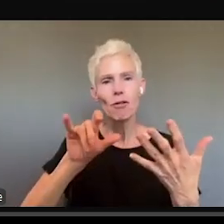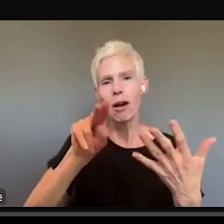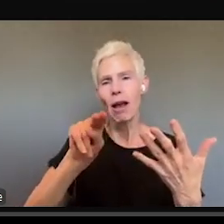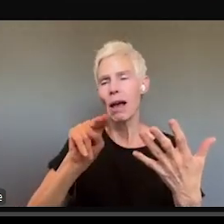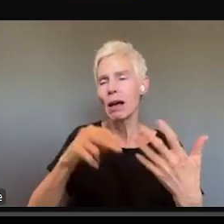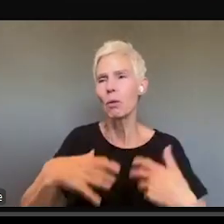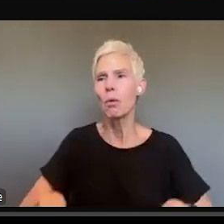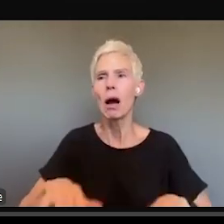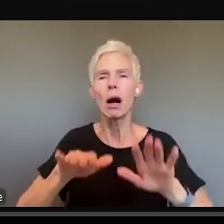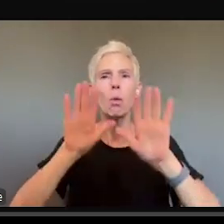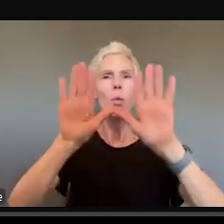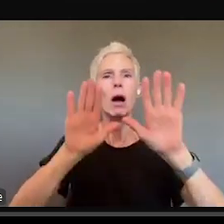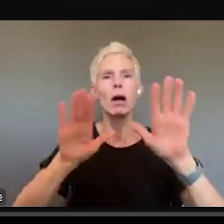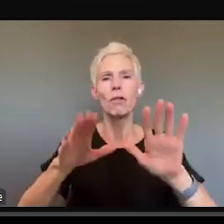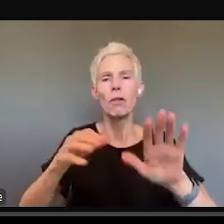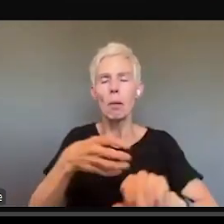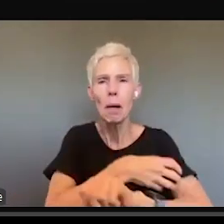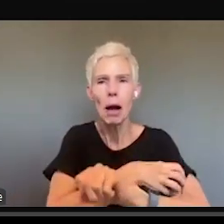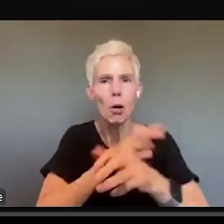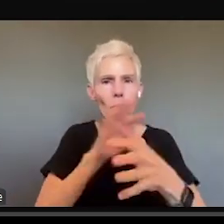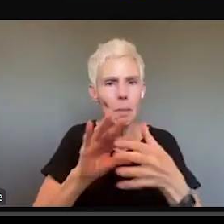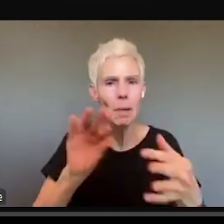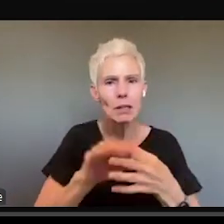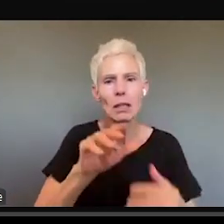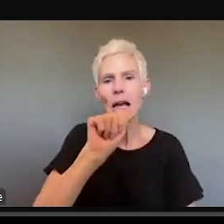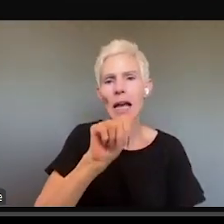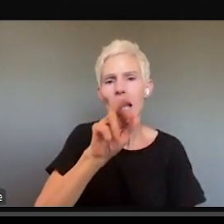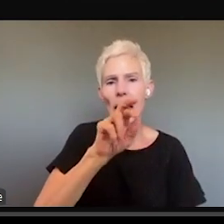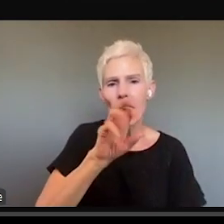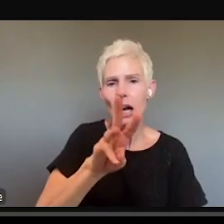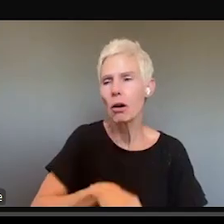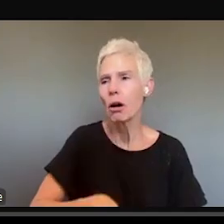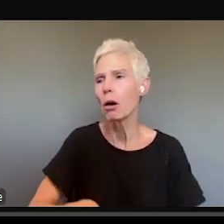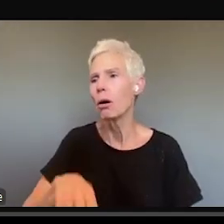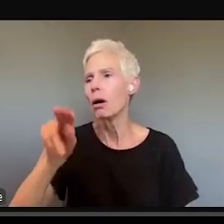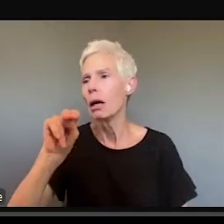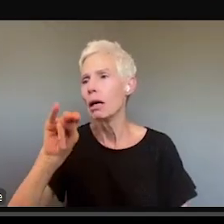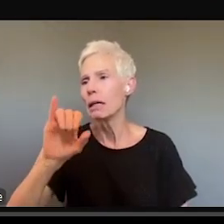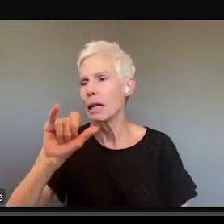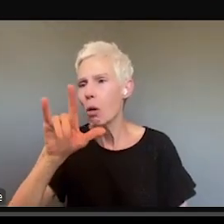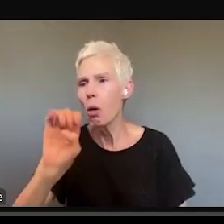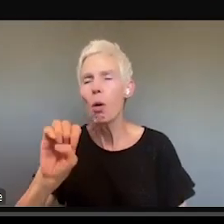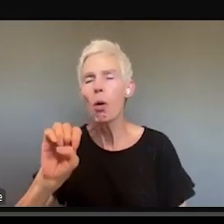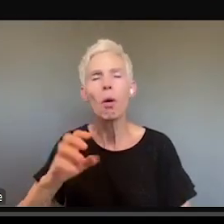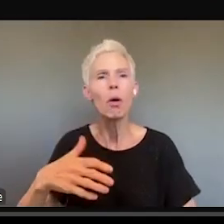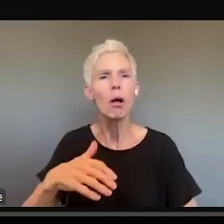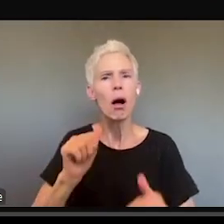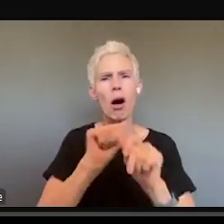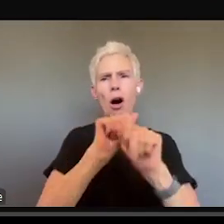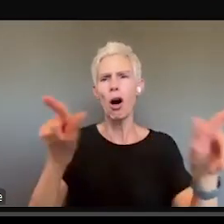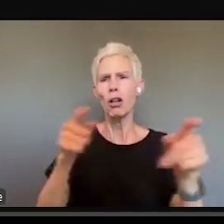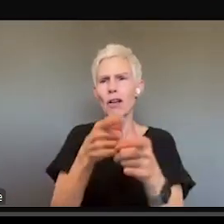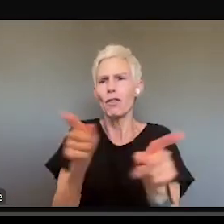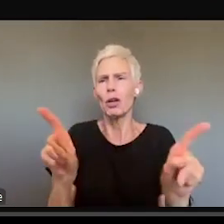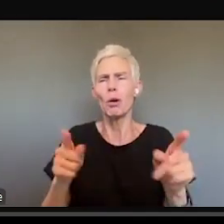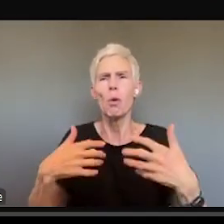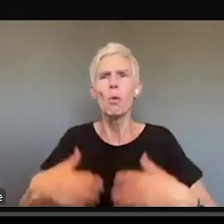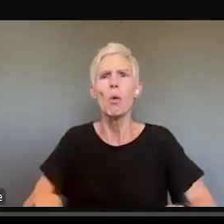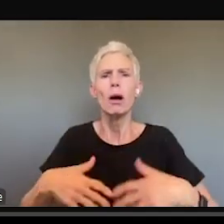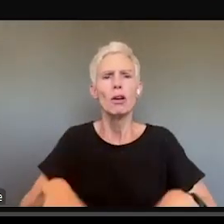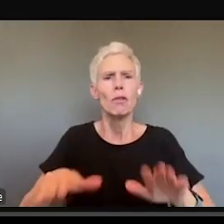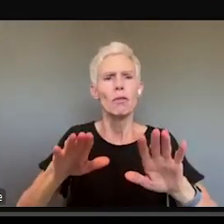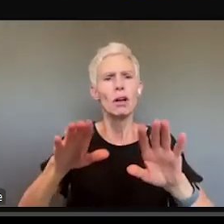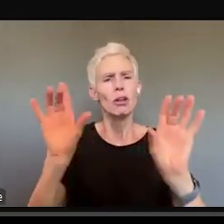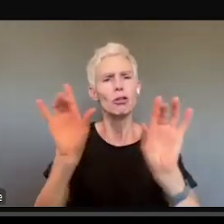powerful messages. Arrow and Nicole, everybody, just an incredible Crisis Jam.